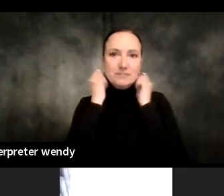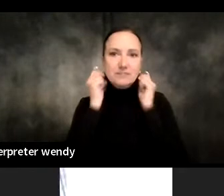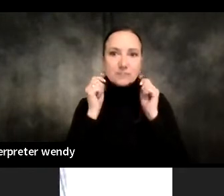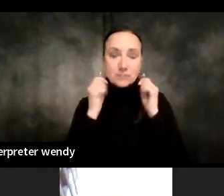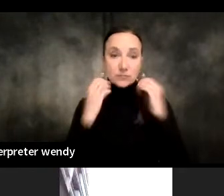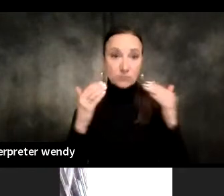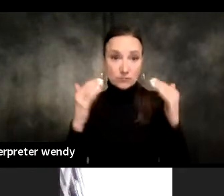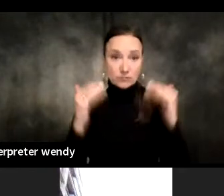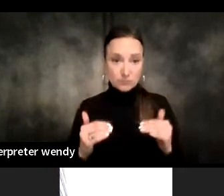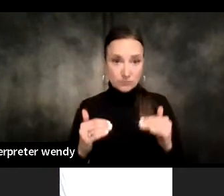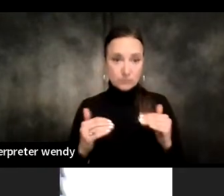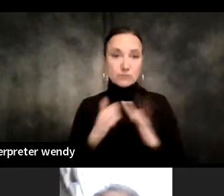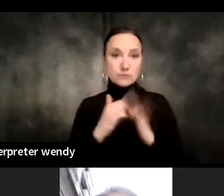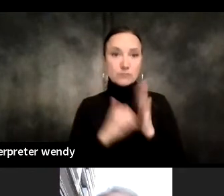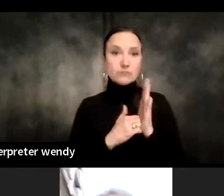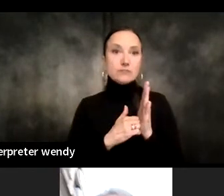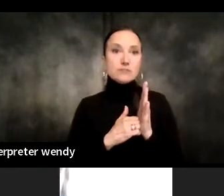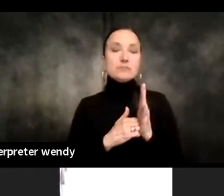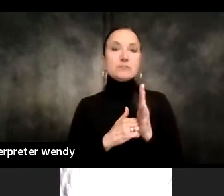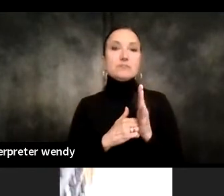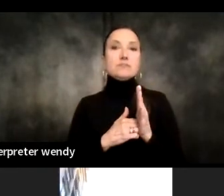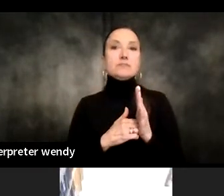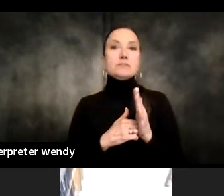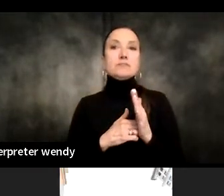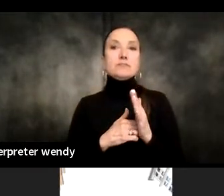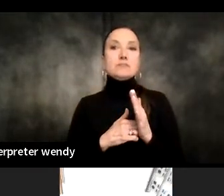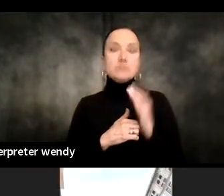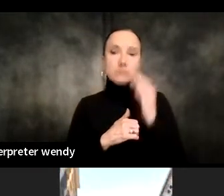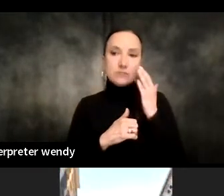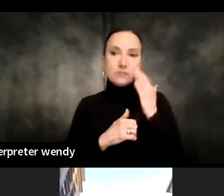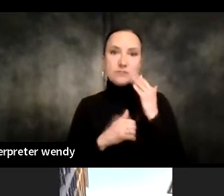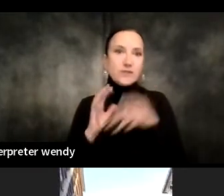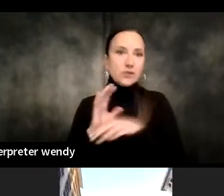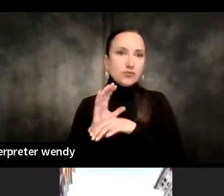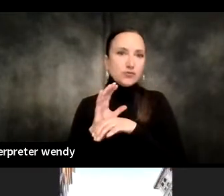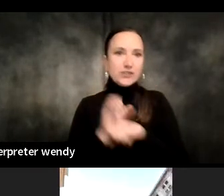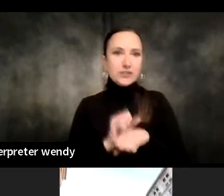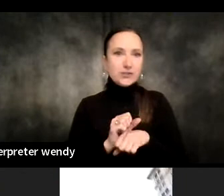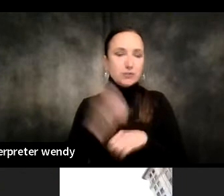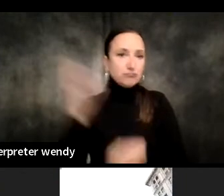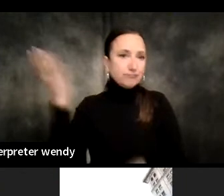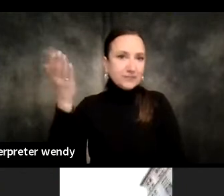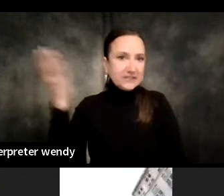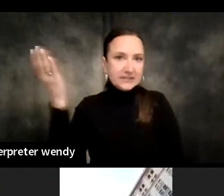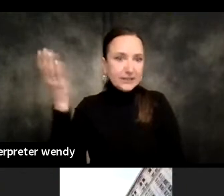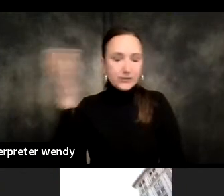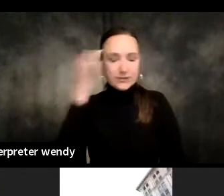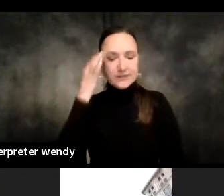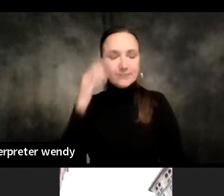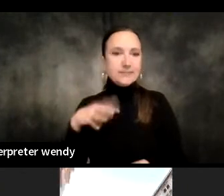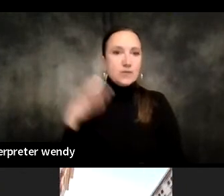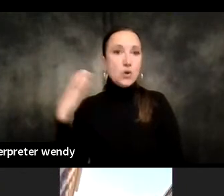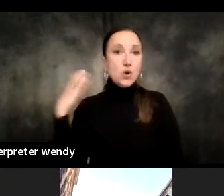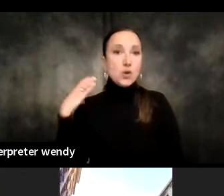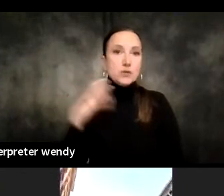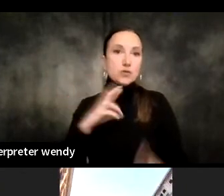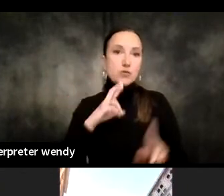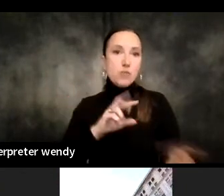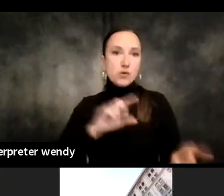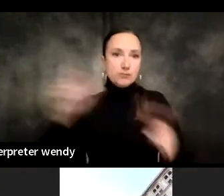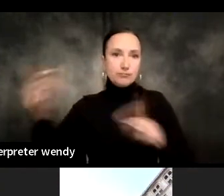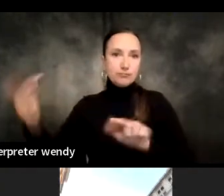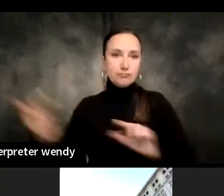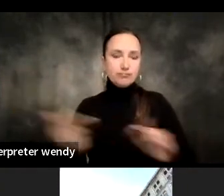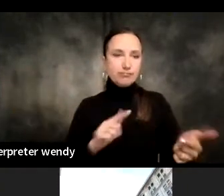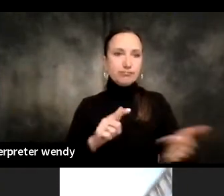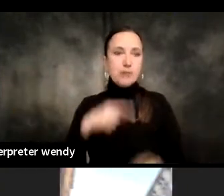Proceeding with tonight's agenda, we have our traditional standing presentations. This includes commissioner reports, our public